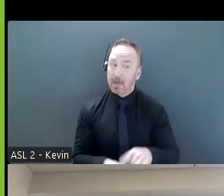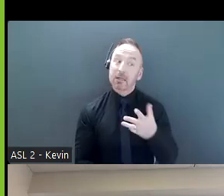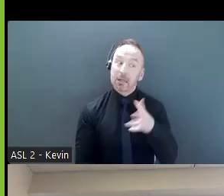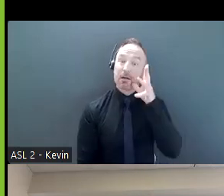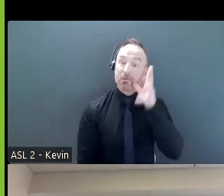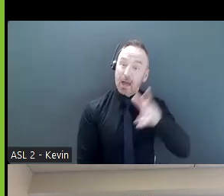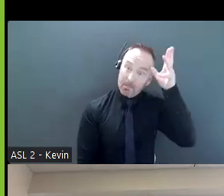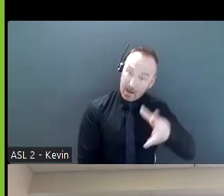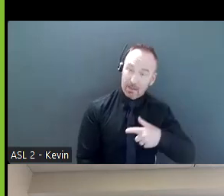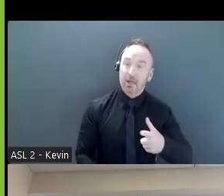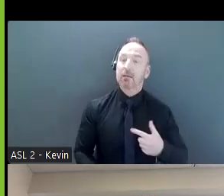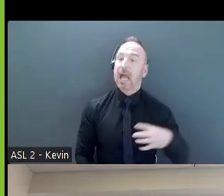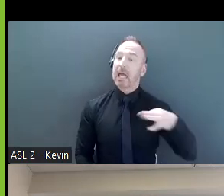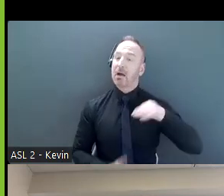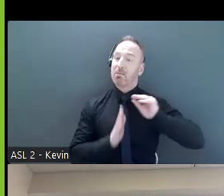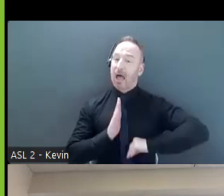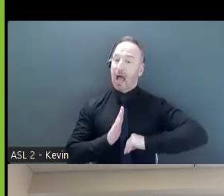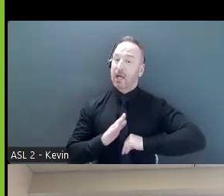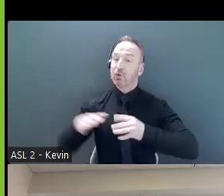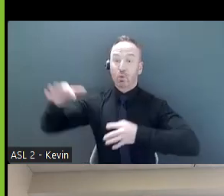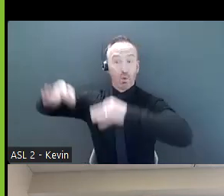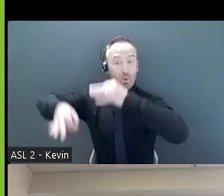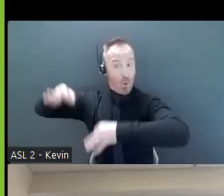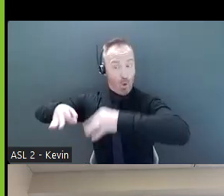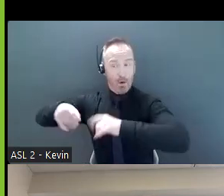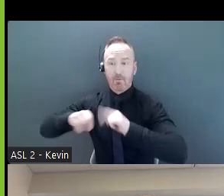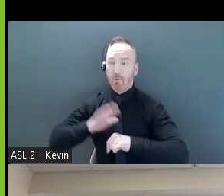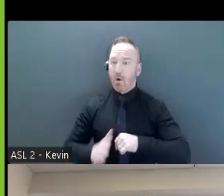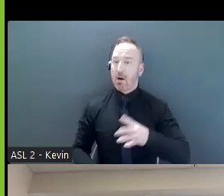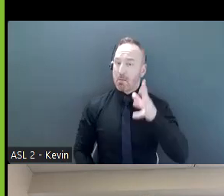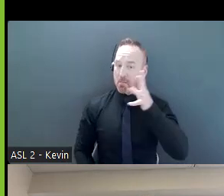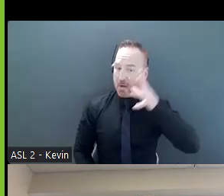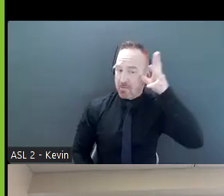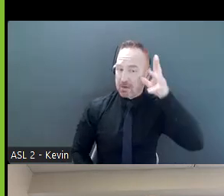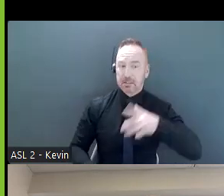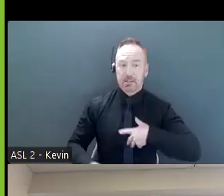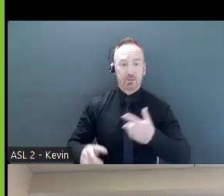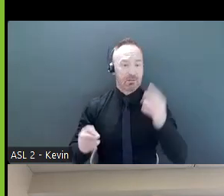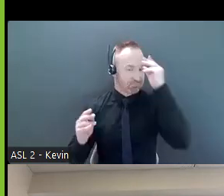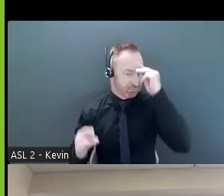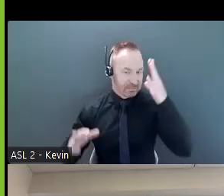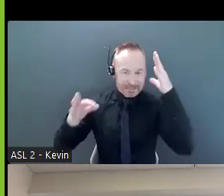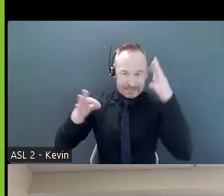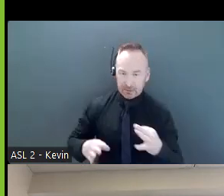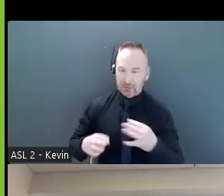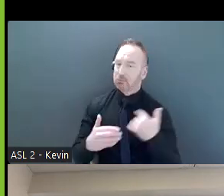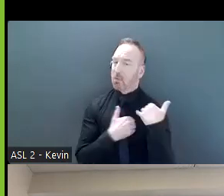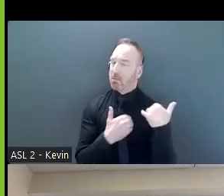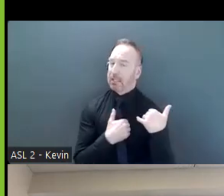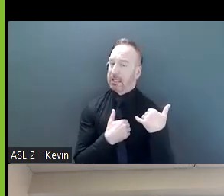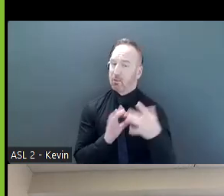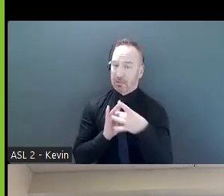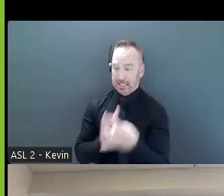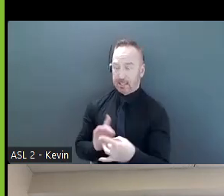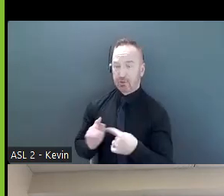may apply to a court for a parenting order respecting decision-making responsibilities with respect to the child. And then they have